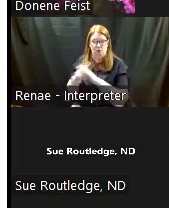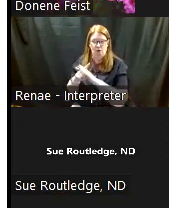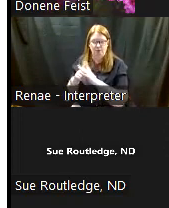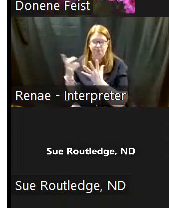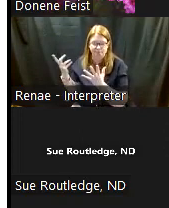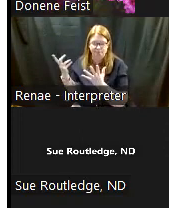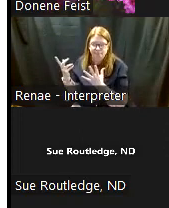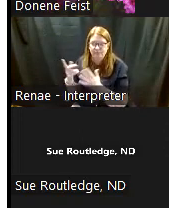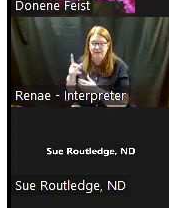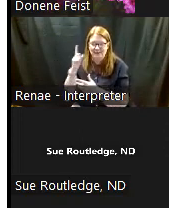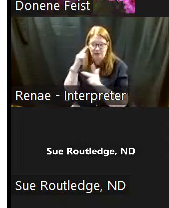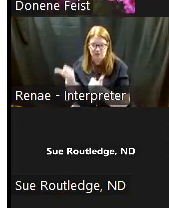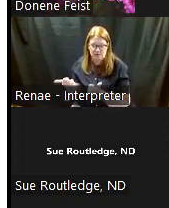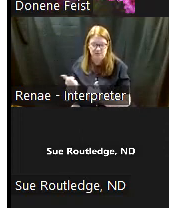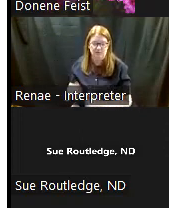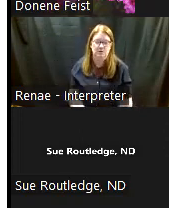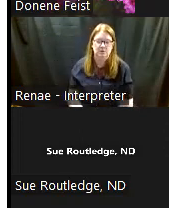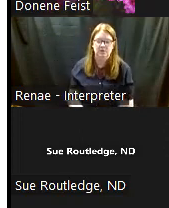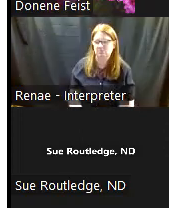the national averages.